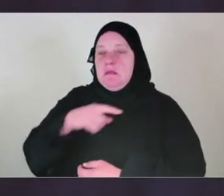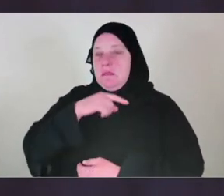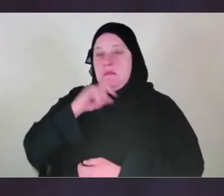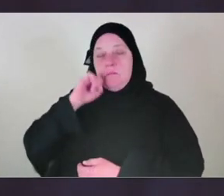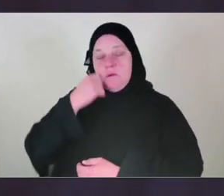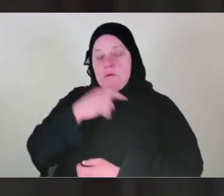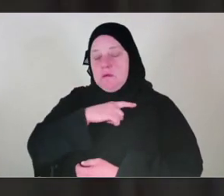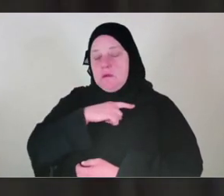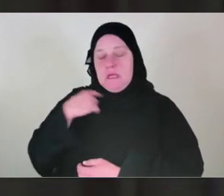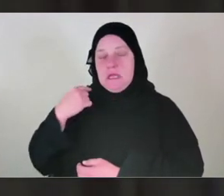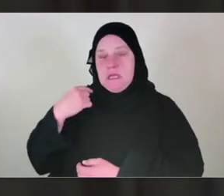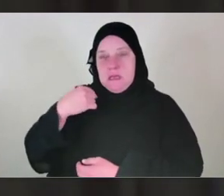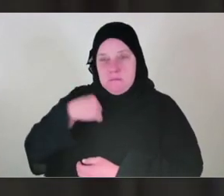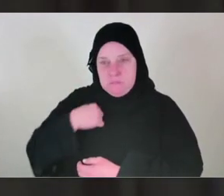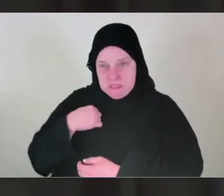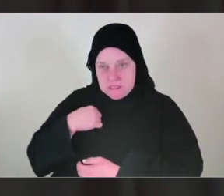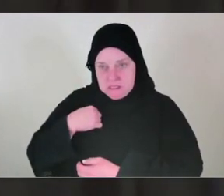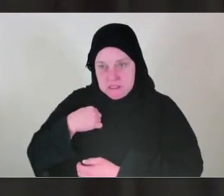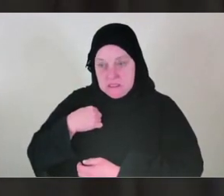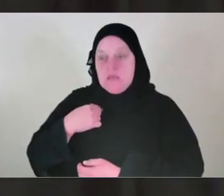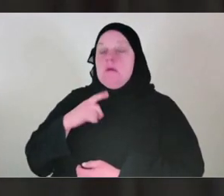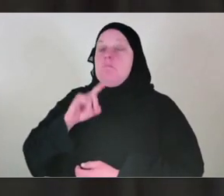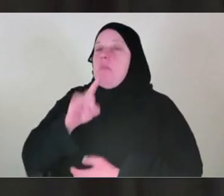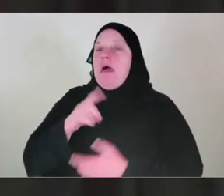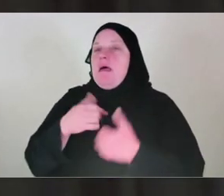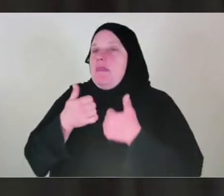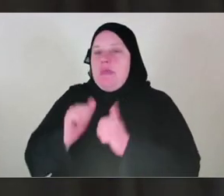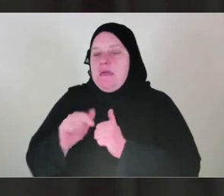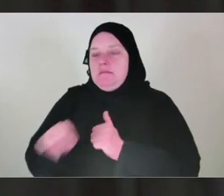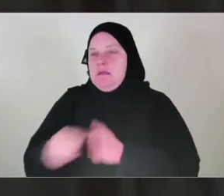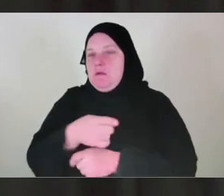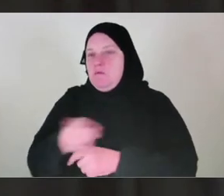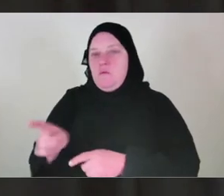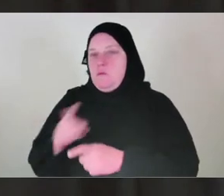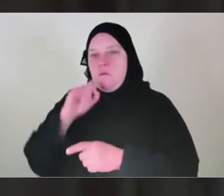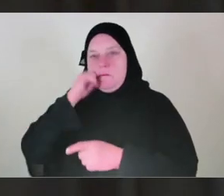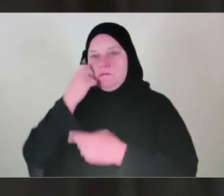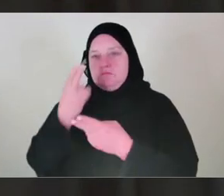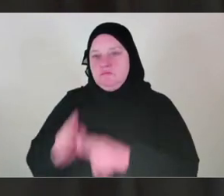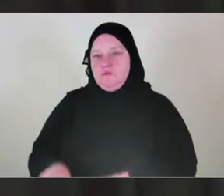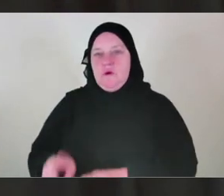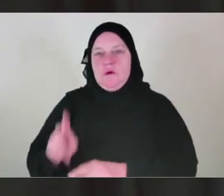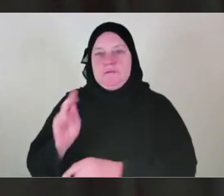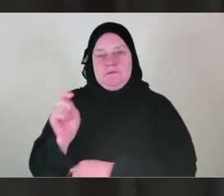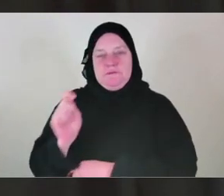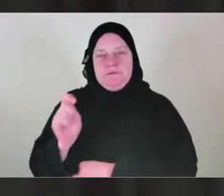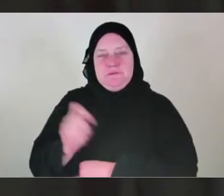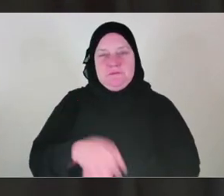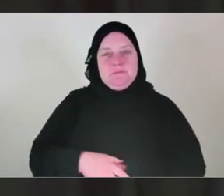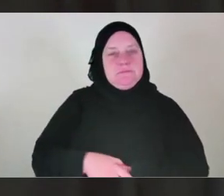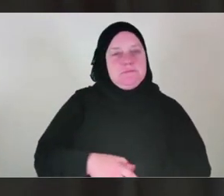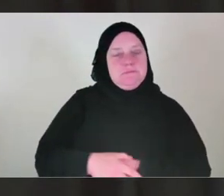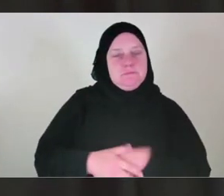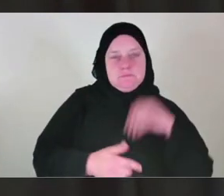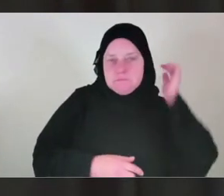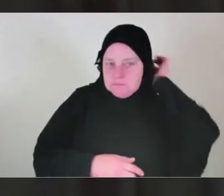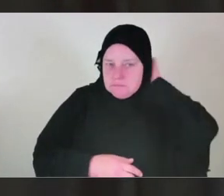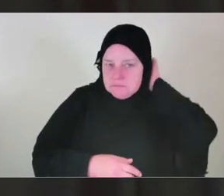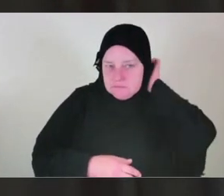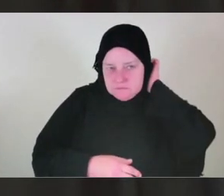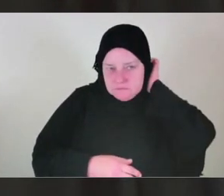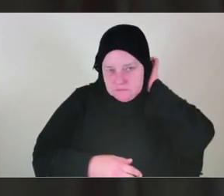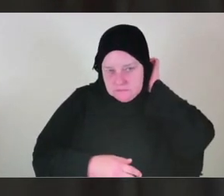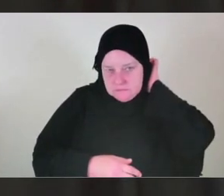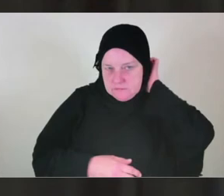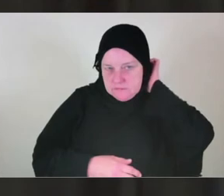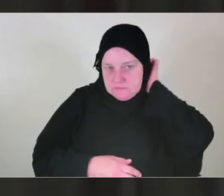they all had the worst. The only time I've ever seen a dua like this is with regard to Imam Hussein alayhi salam,